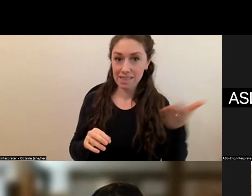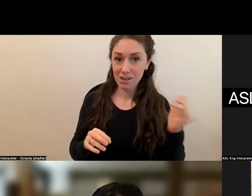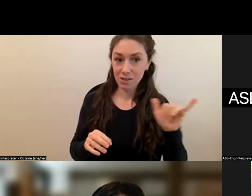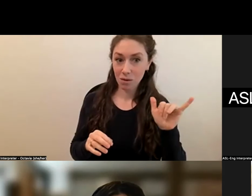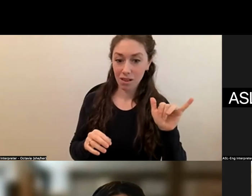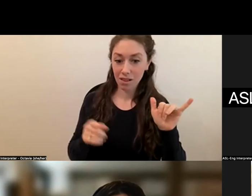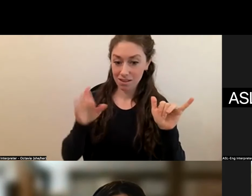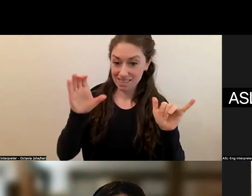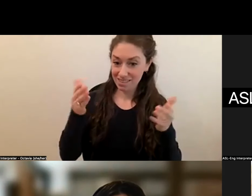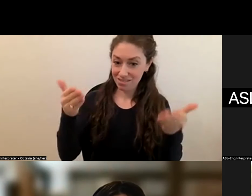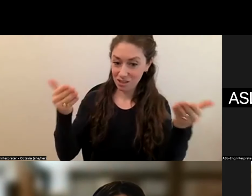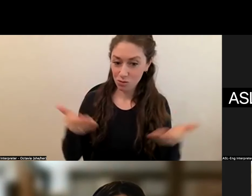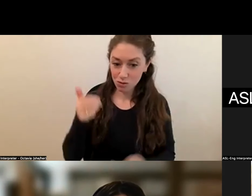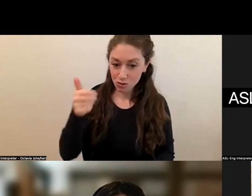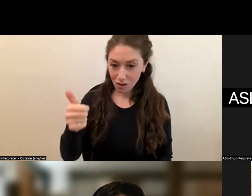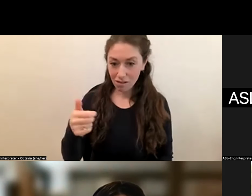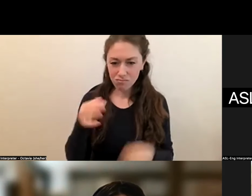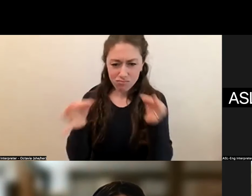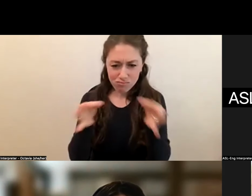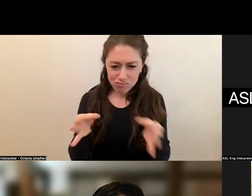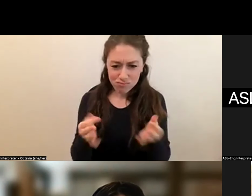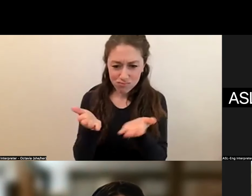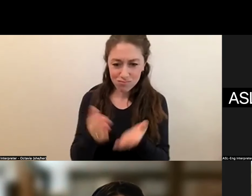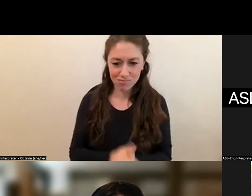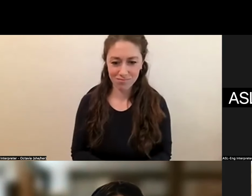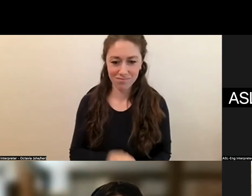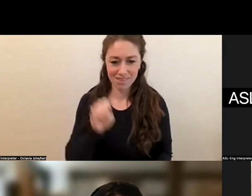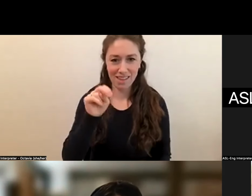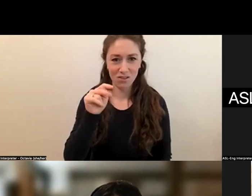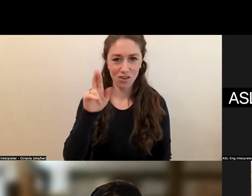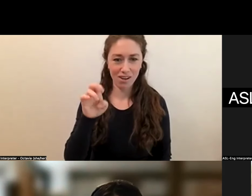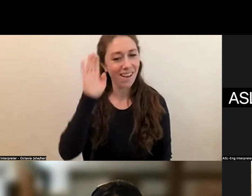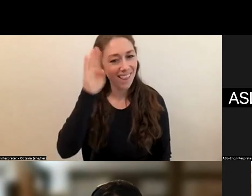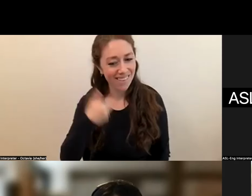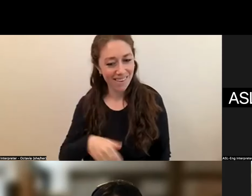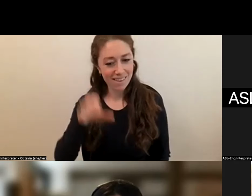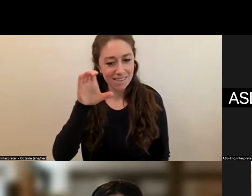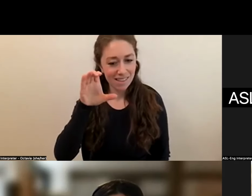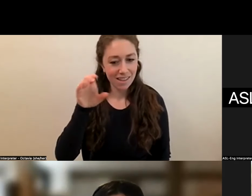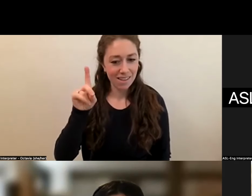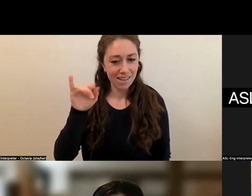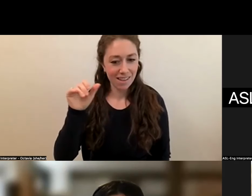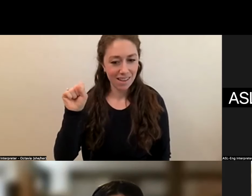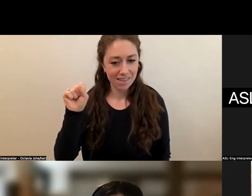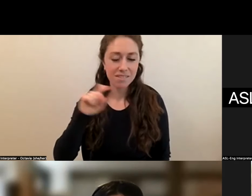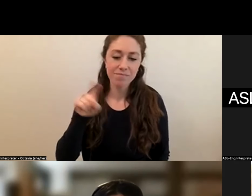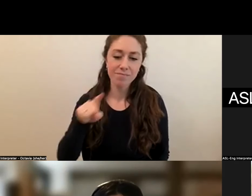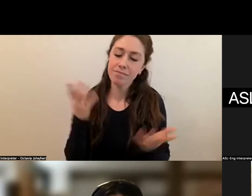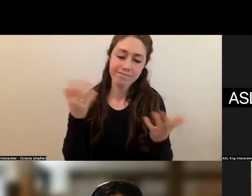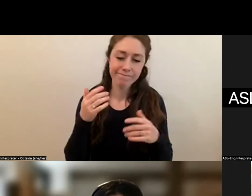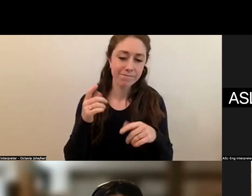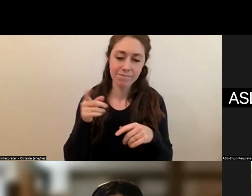introduce yourself and tell us a little bit about Entre? Sure. Hi, everyone. I'm C. Diaz. Andres cannot make it today due to